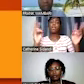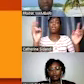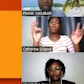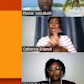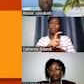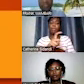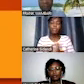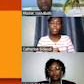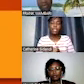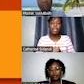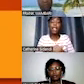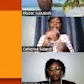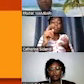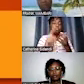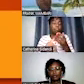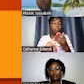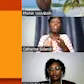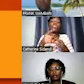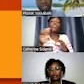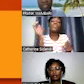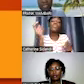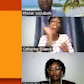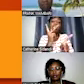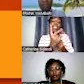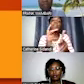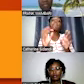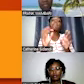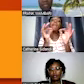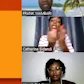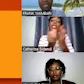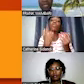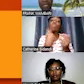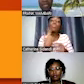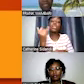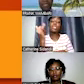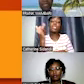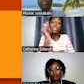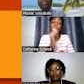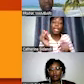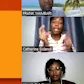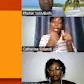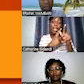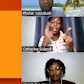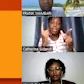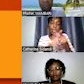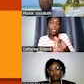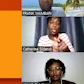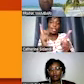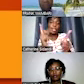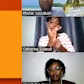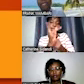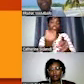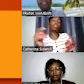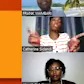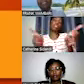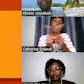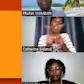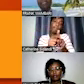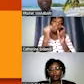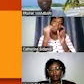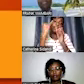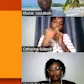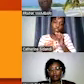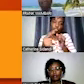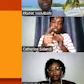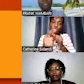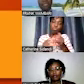family together for those who have remained, and keep your children updated what's going on. And lastly, embrace